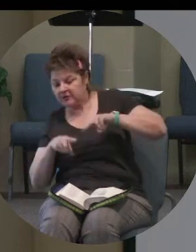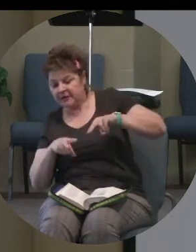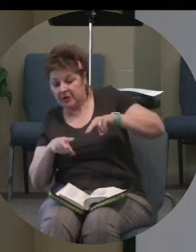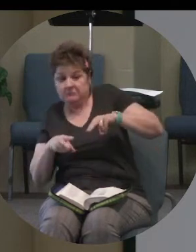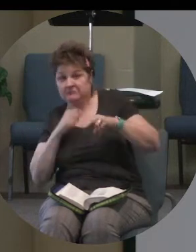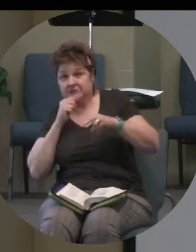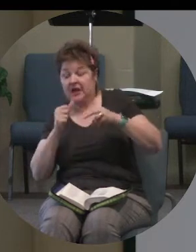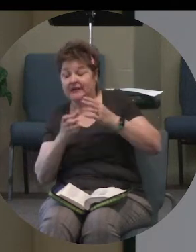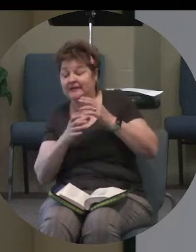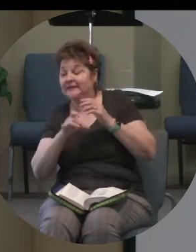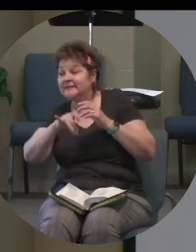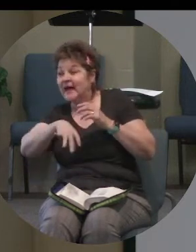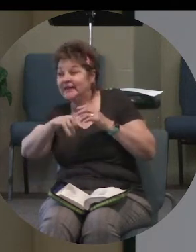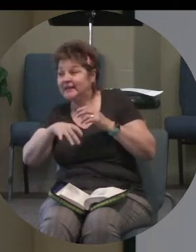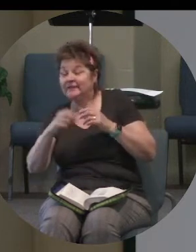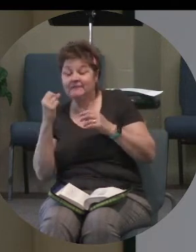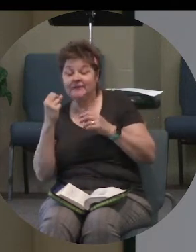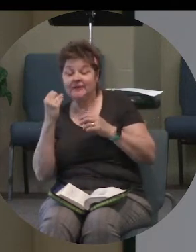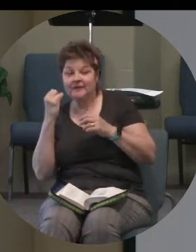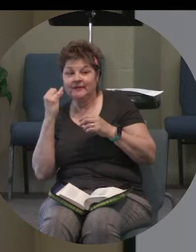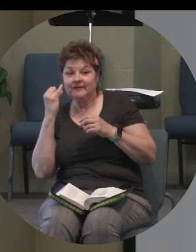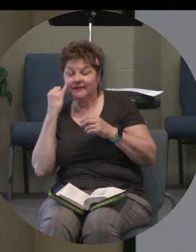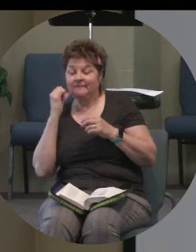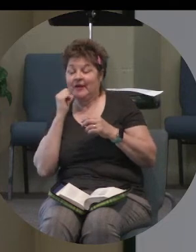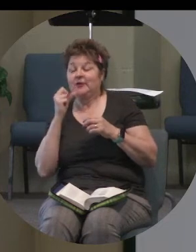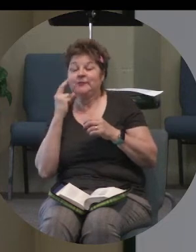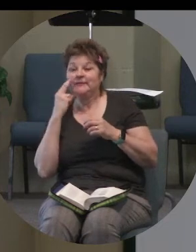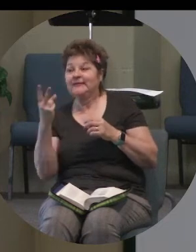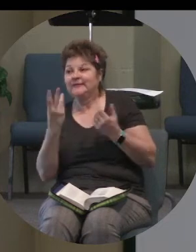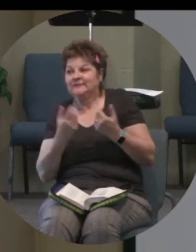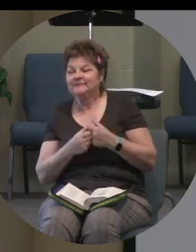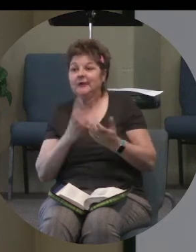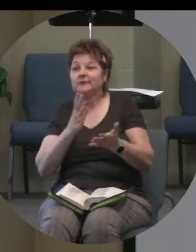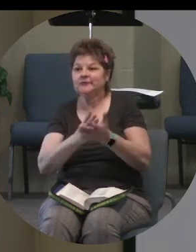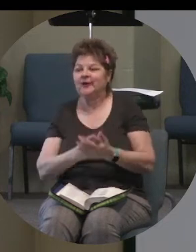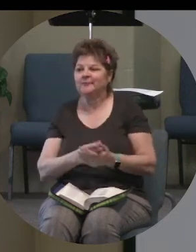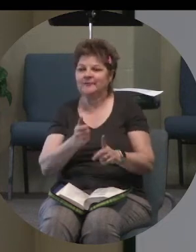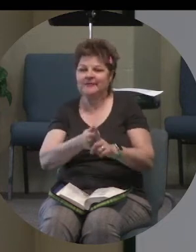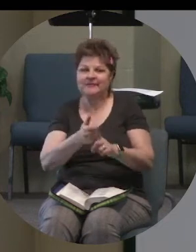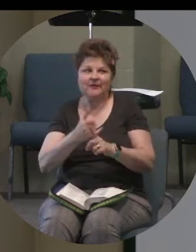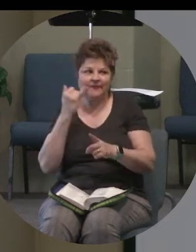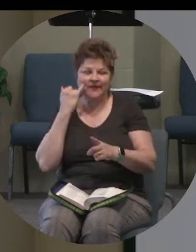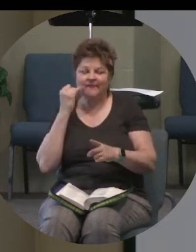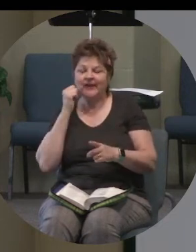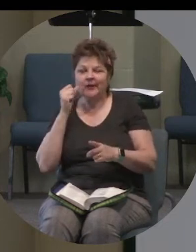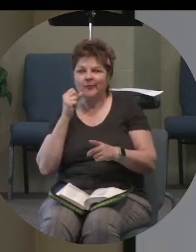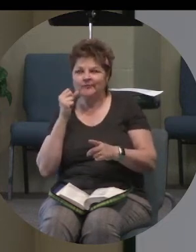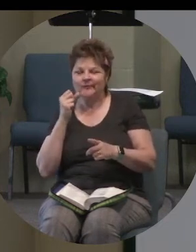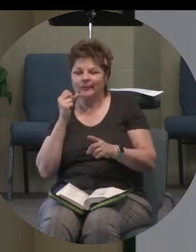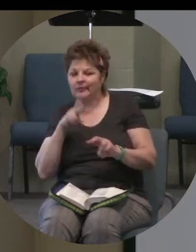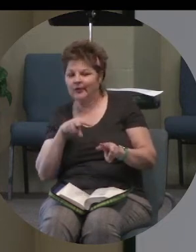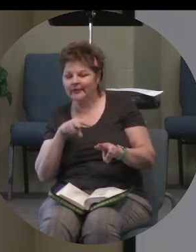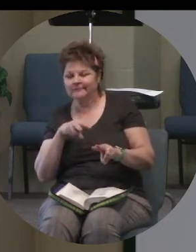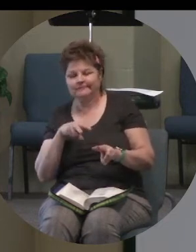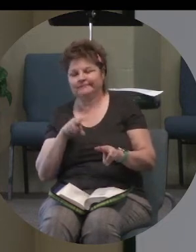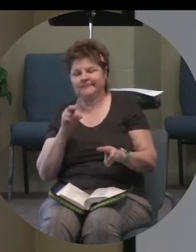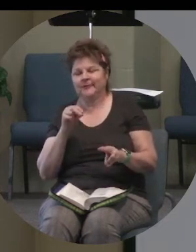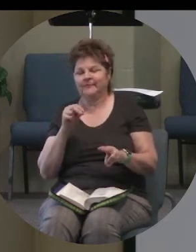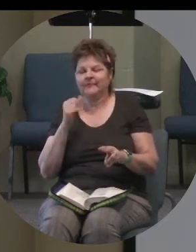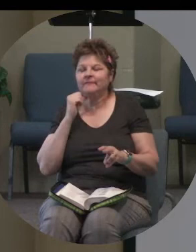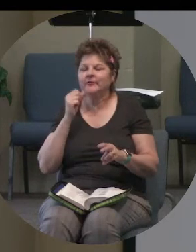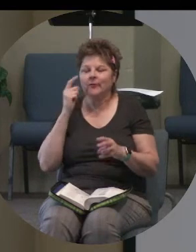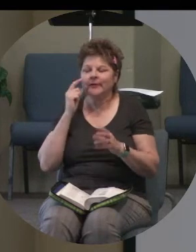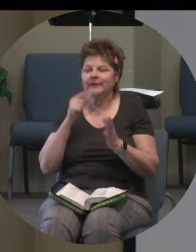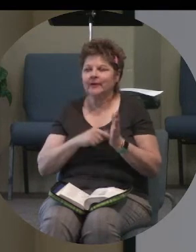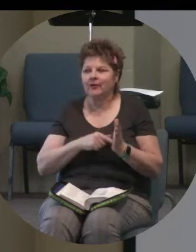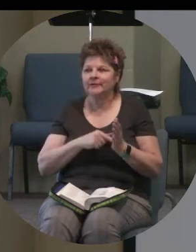leaking, right? Right, Dan? It would stop leaking if you just don't check it, right? The reality is, if you don't acknowledge the problem, it doesn't mean the